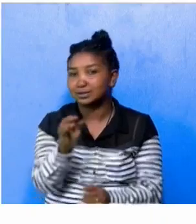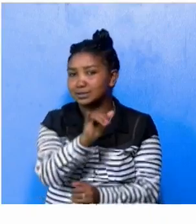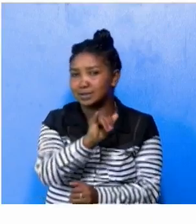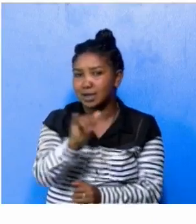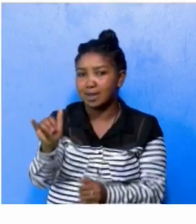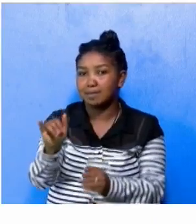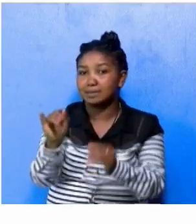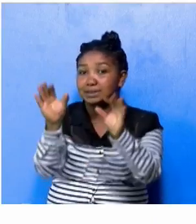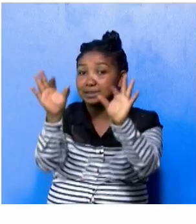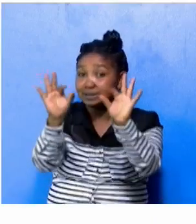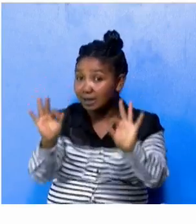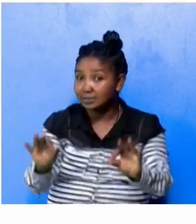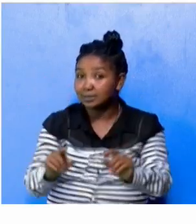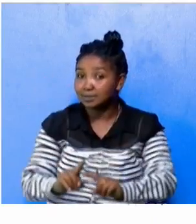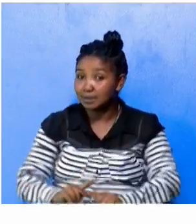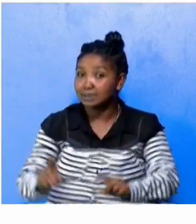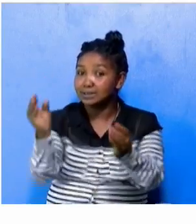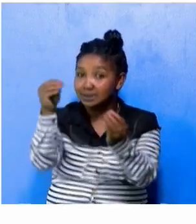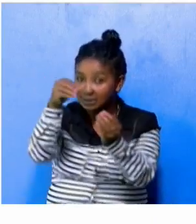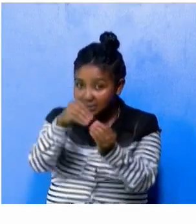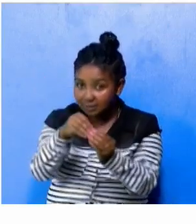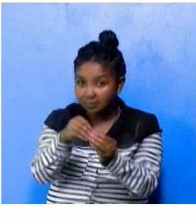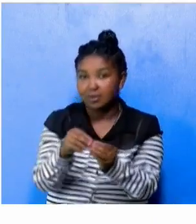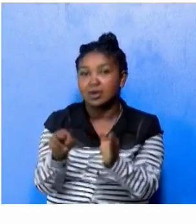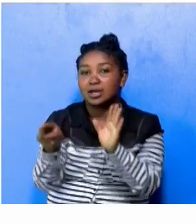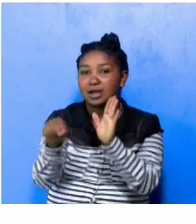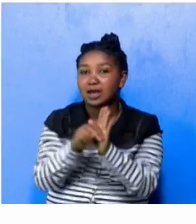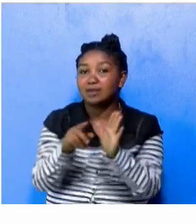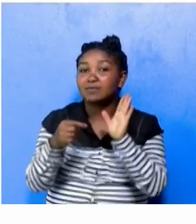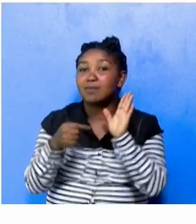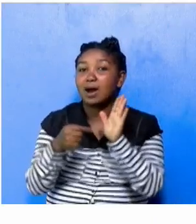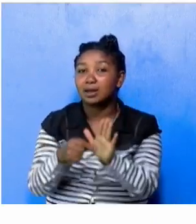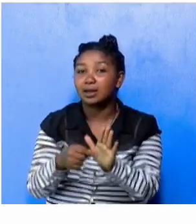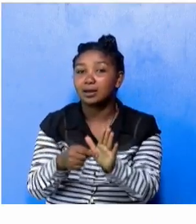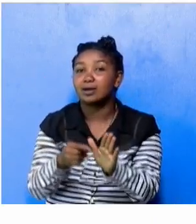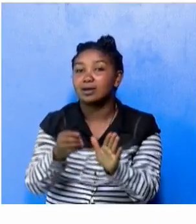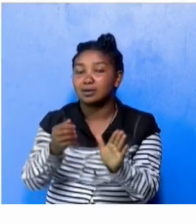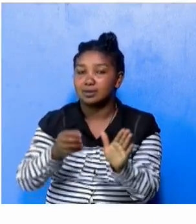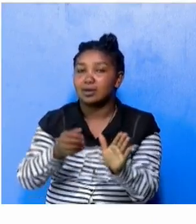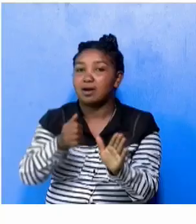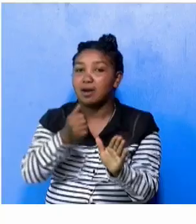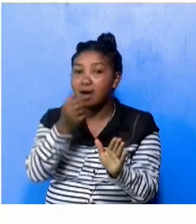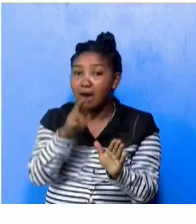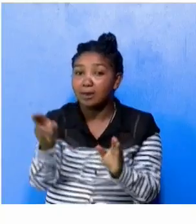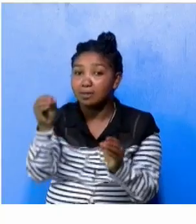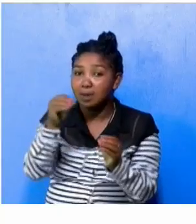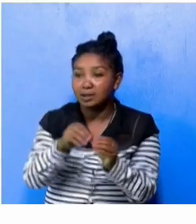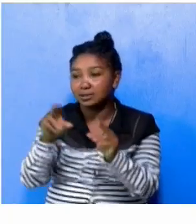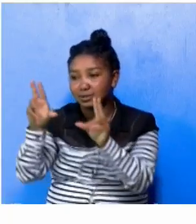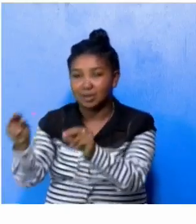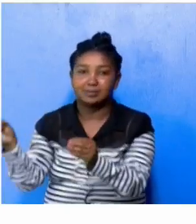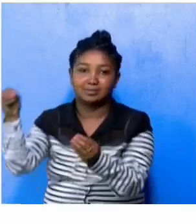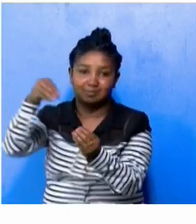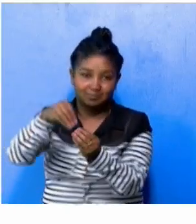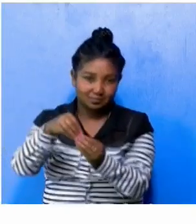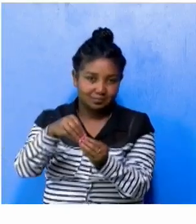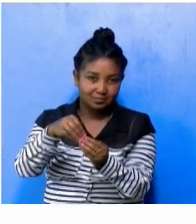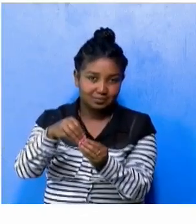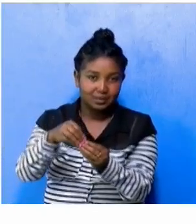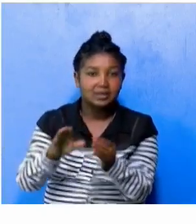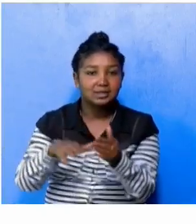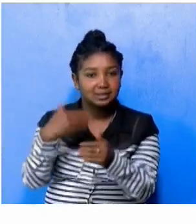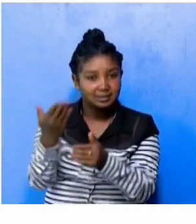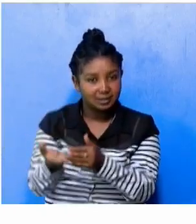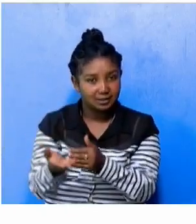structure except negative marker. Are plus not.